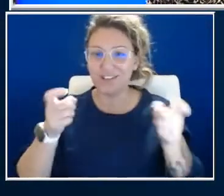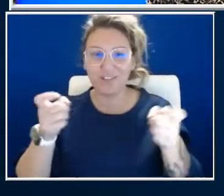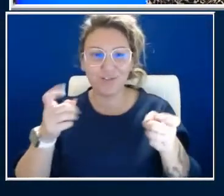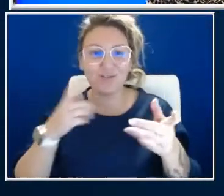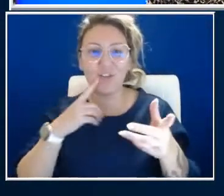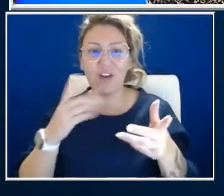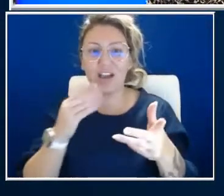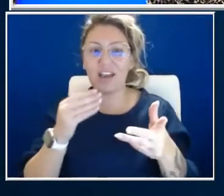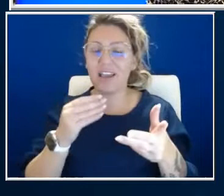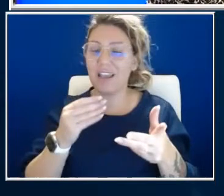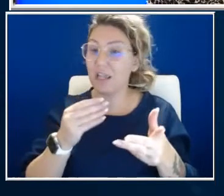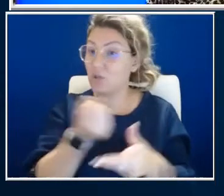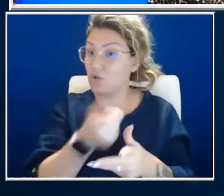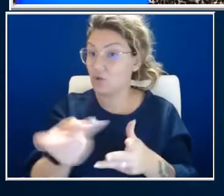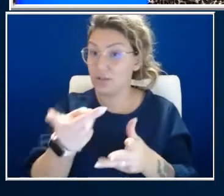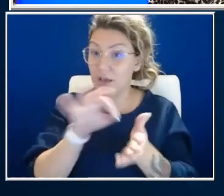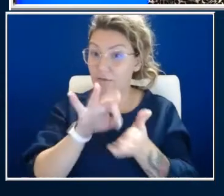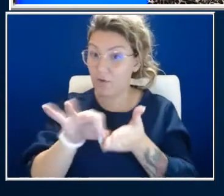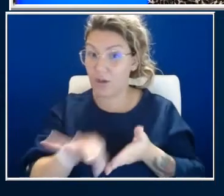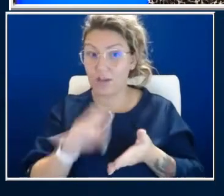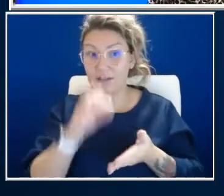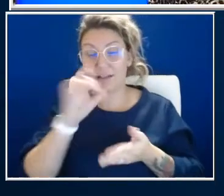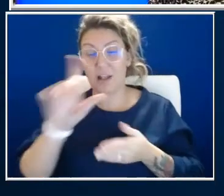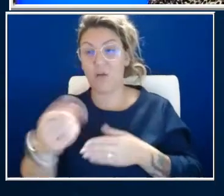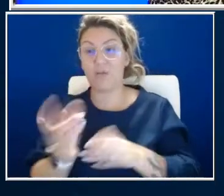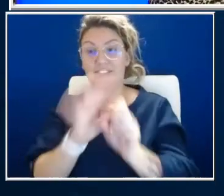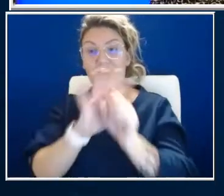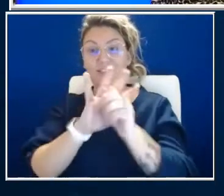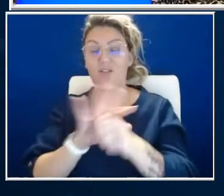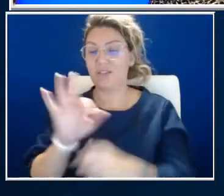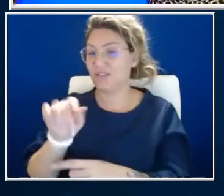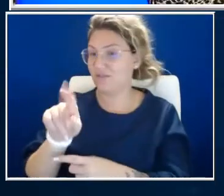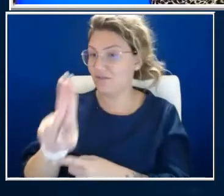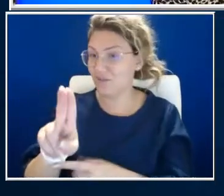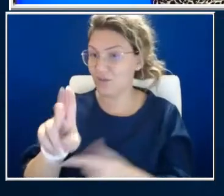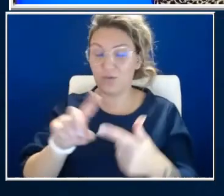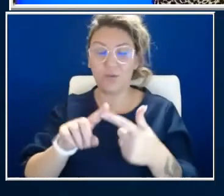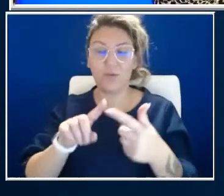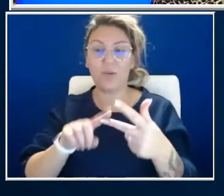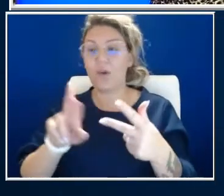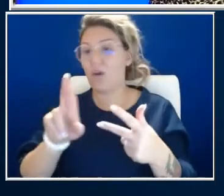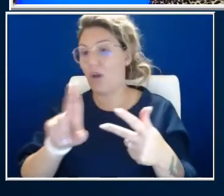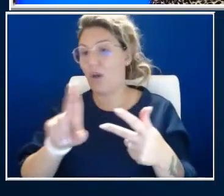Hawk, because as we know, it's not just COVID, it's flu, it's RSV.